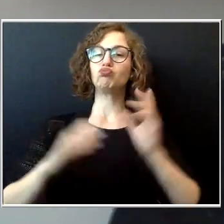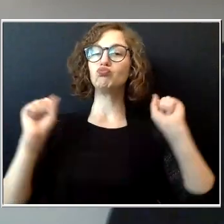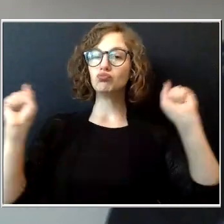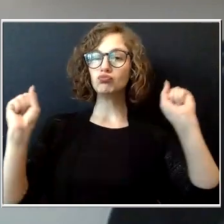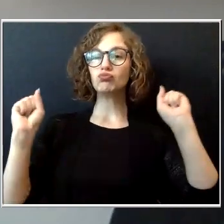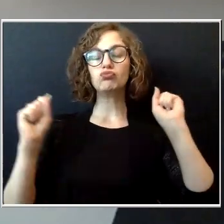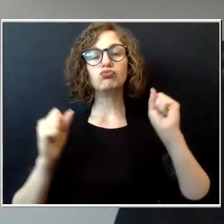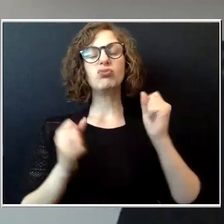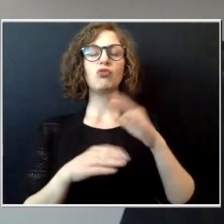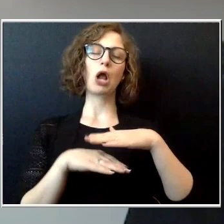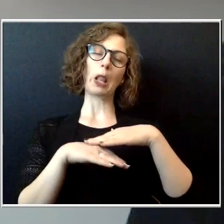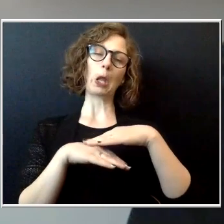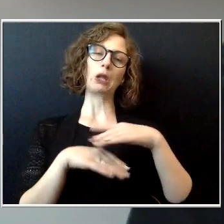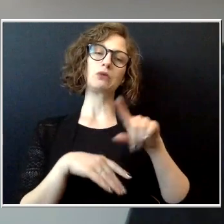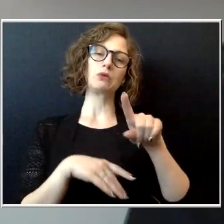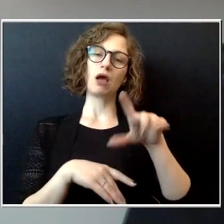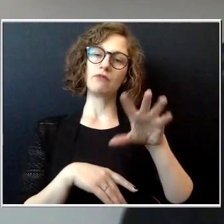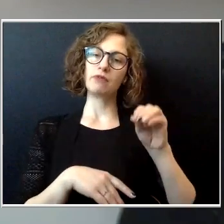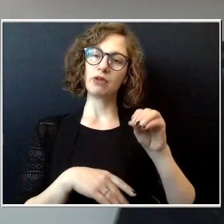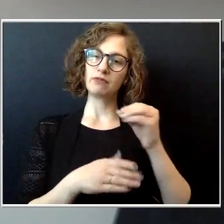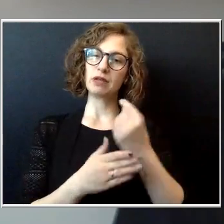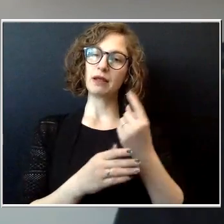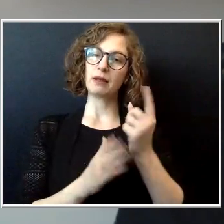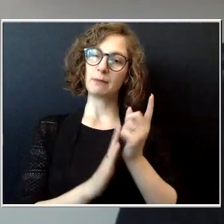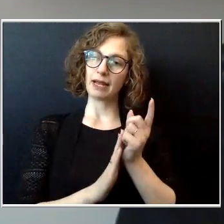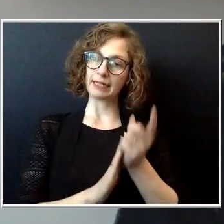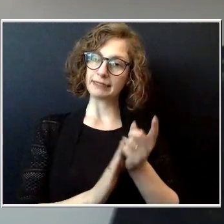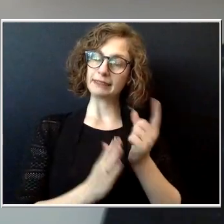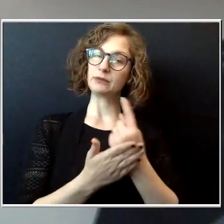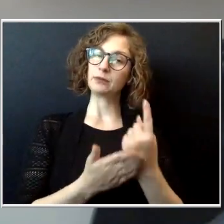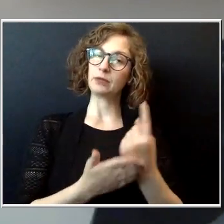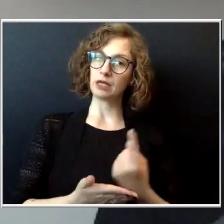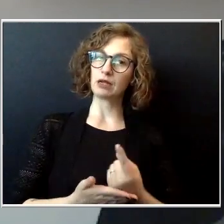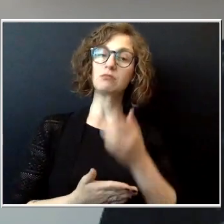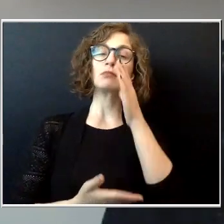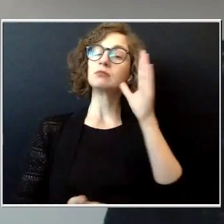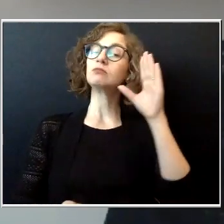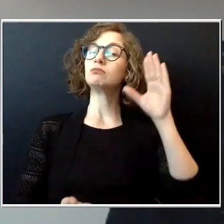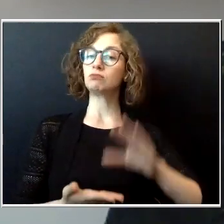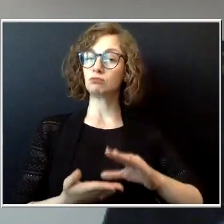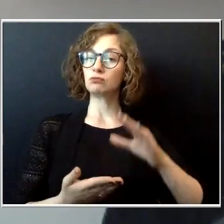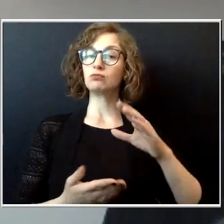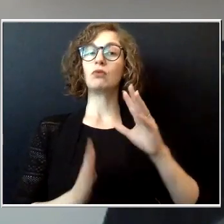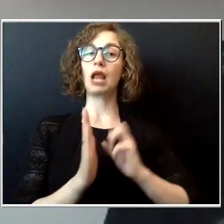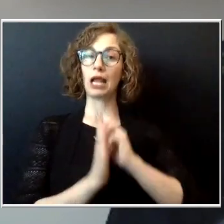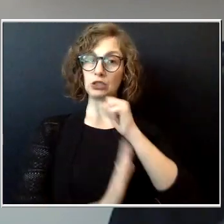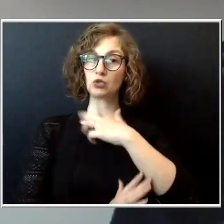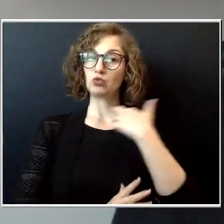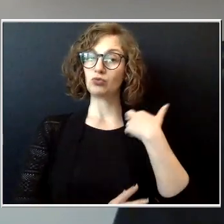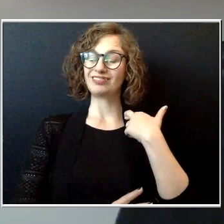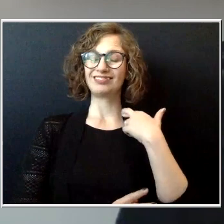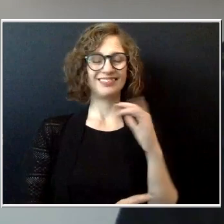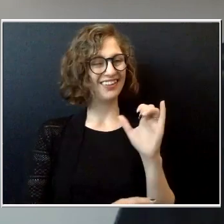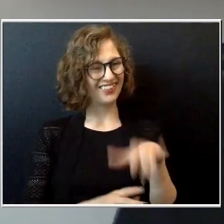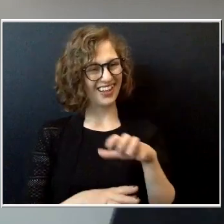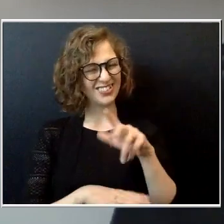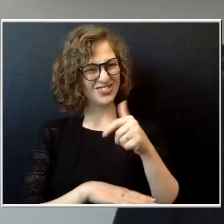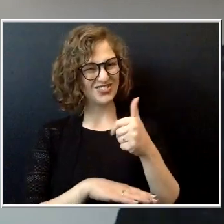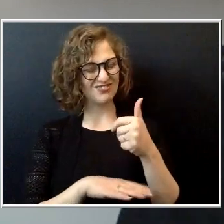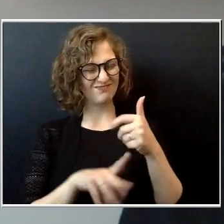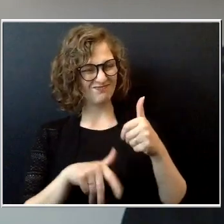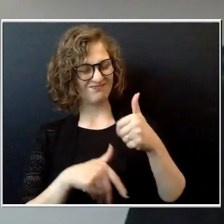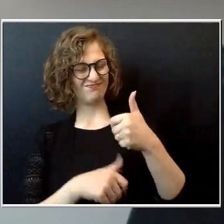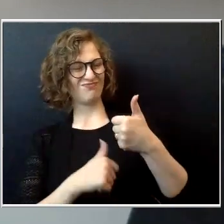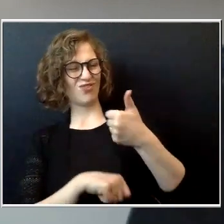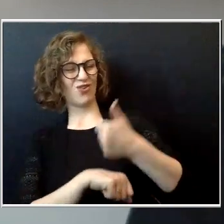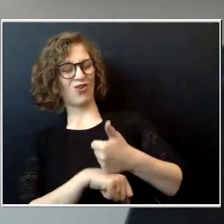a week will reduce the risk of cancer. But that's much harder to implement in the community. And I